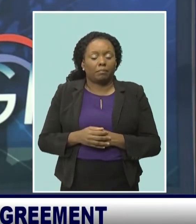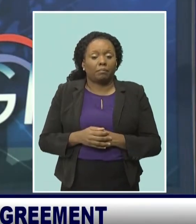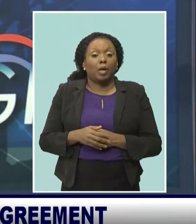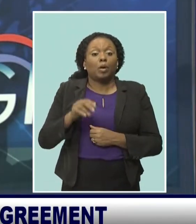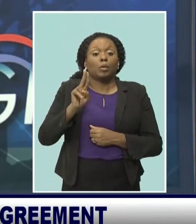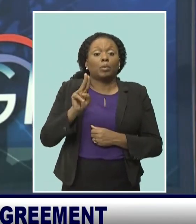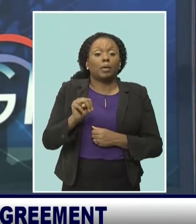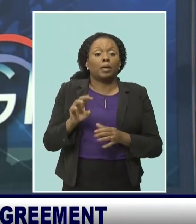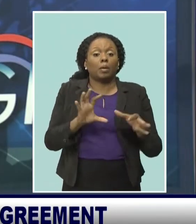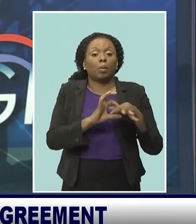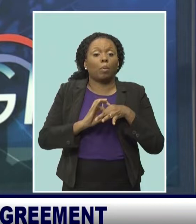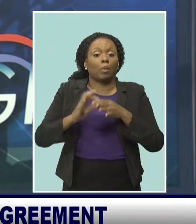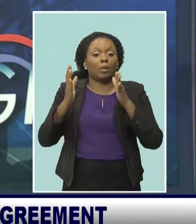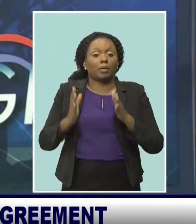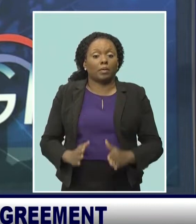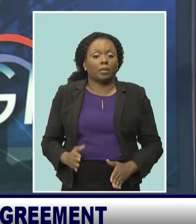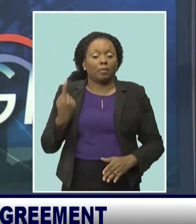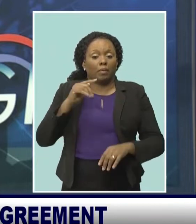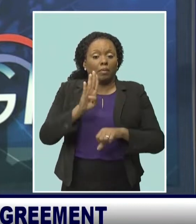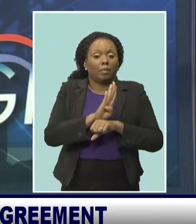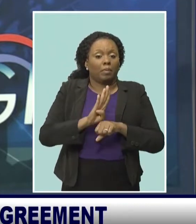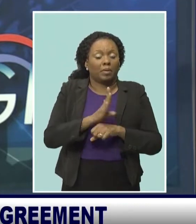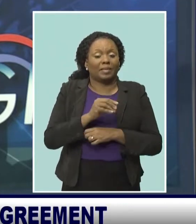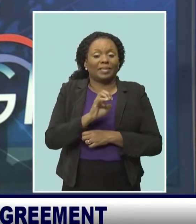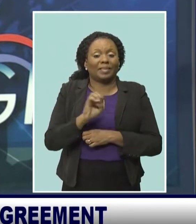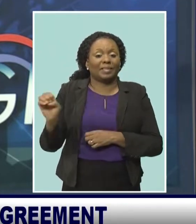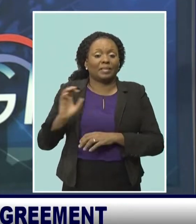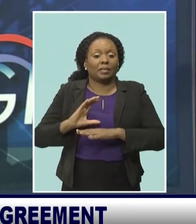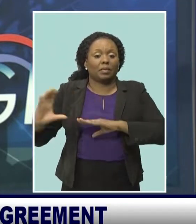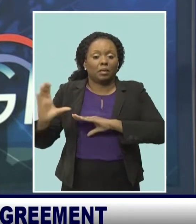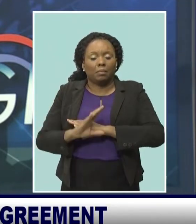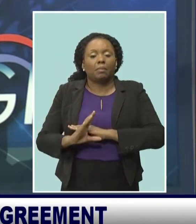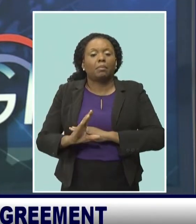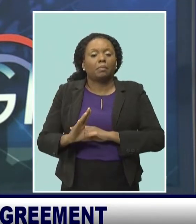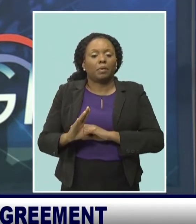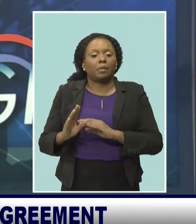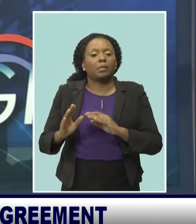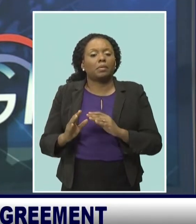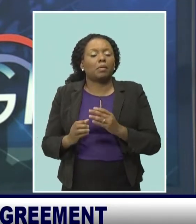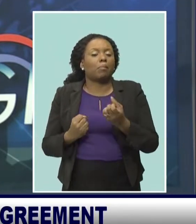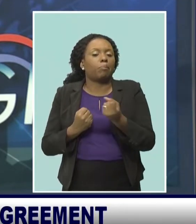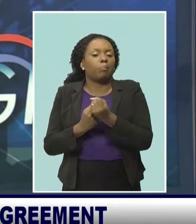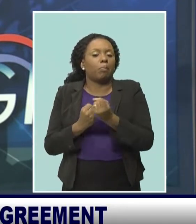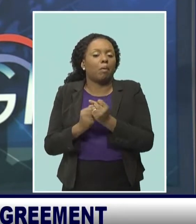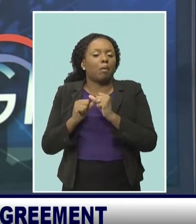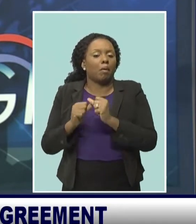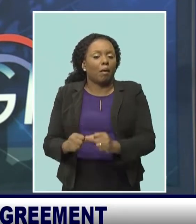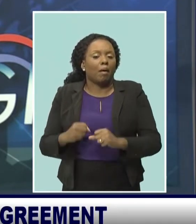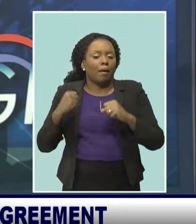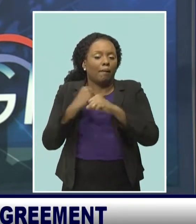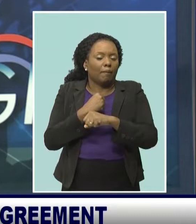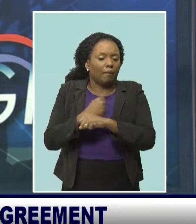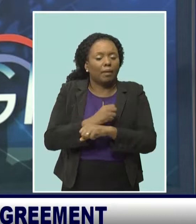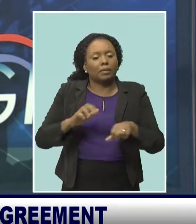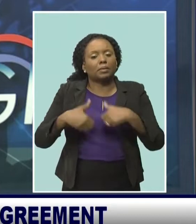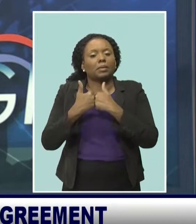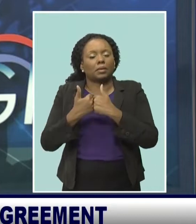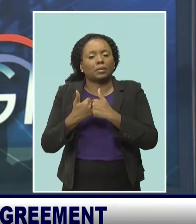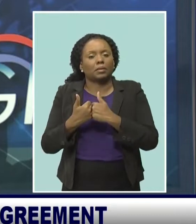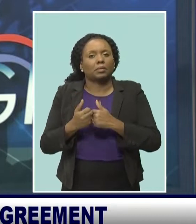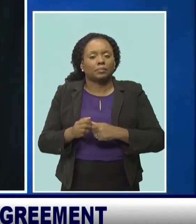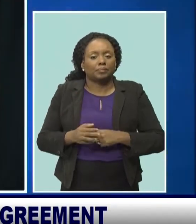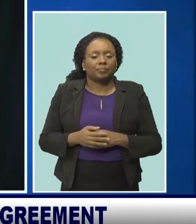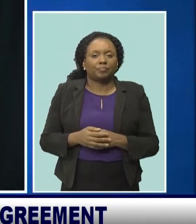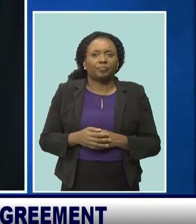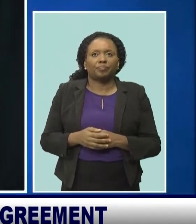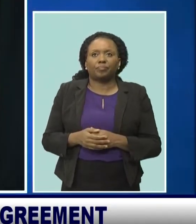Barbados in the Eastern Caribbean, Didier Trebek, has recommitted to helping countries in the region fight the challenges they are facing. The